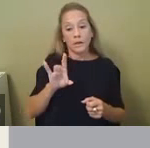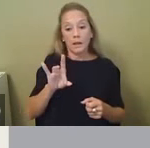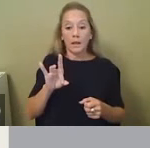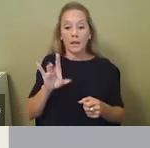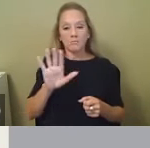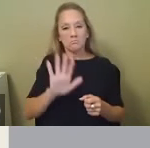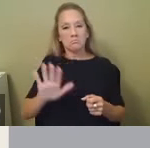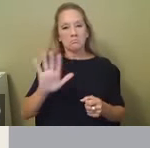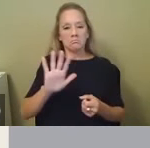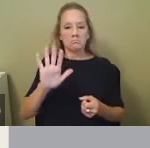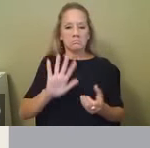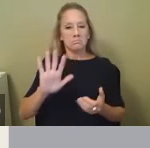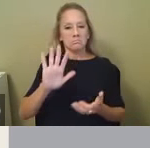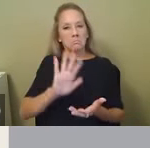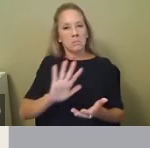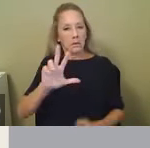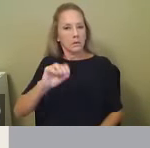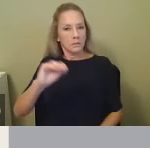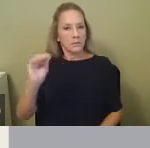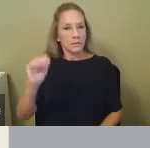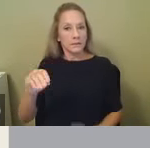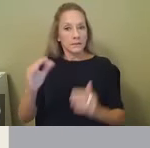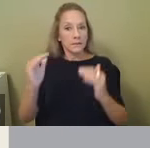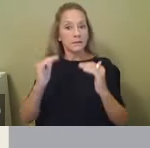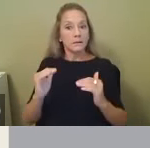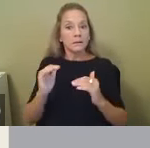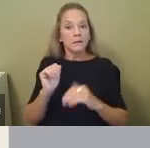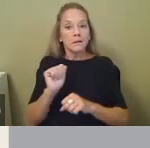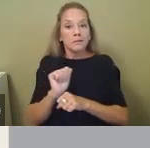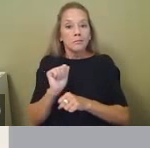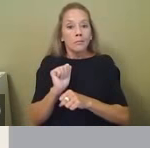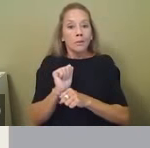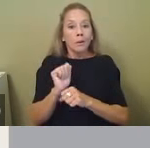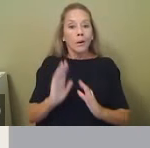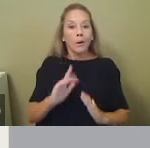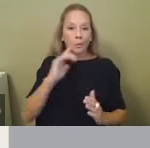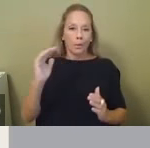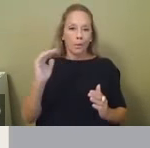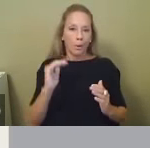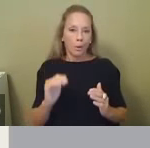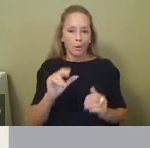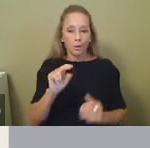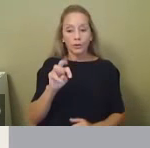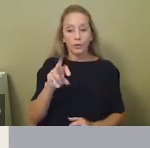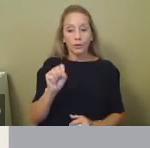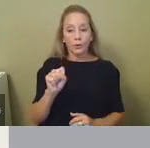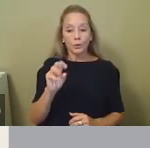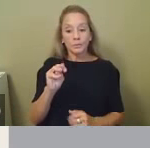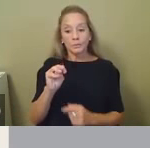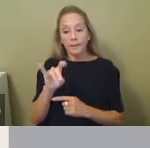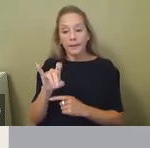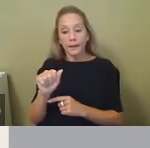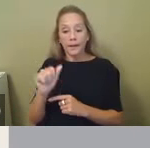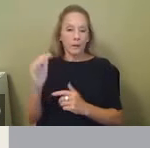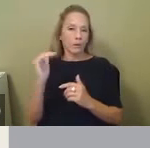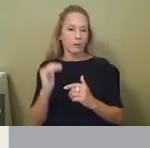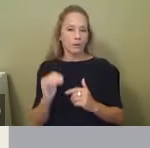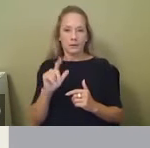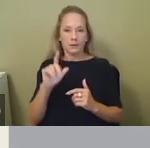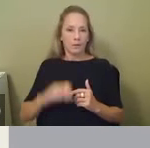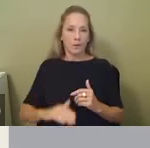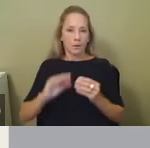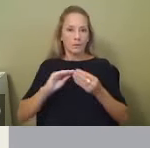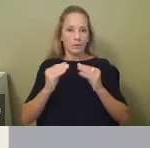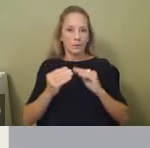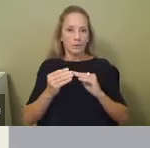about 30%. Employers were lower, and the news media was also lower. And so just know that it seems like the majority of people in our